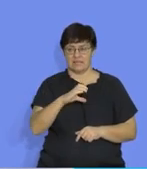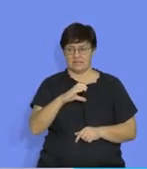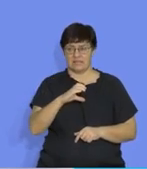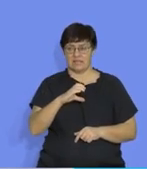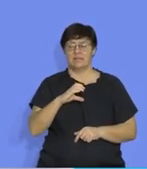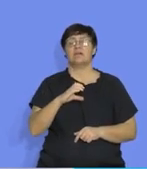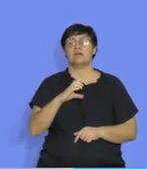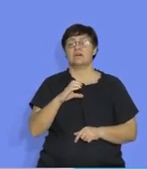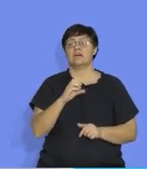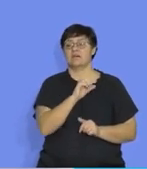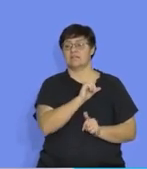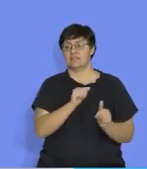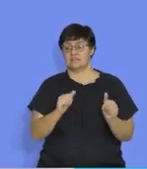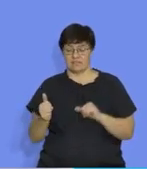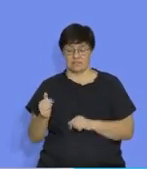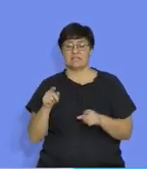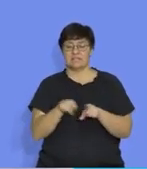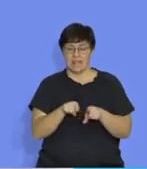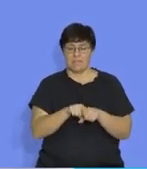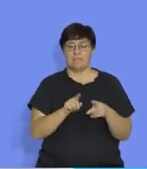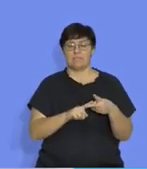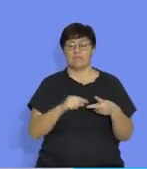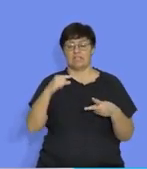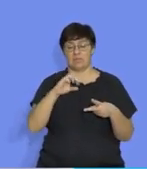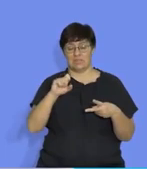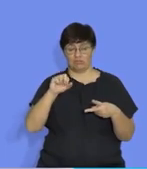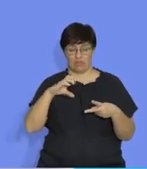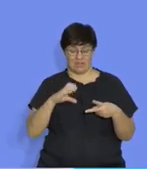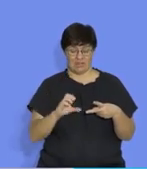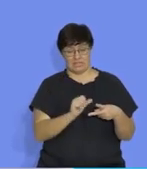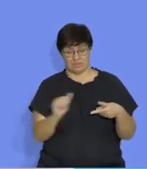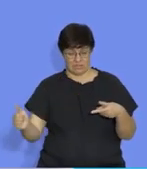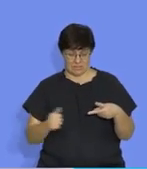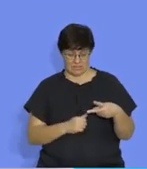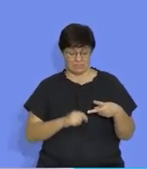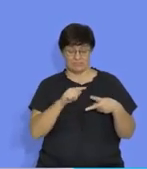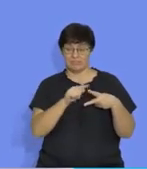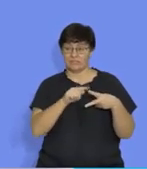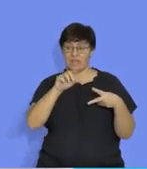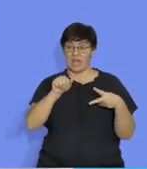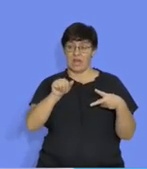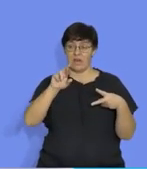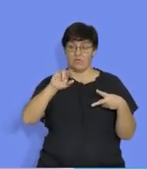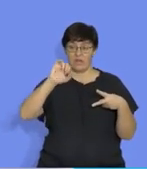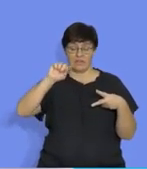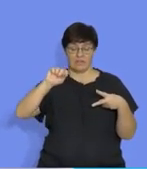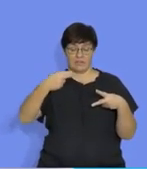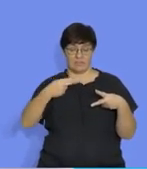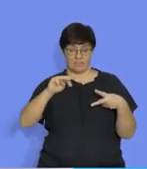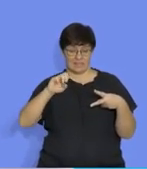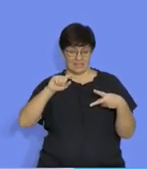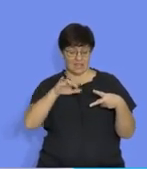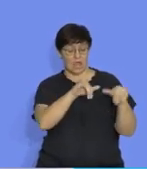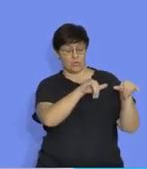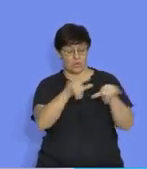well as geometric sequences. I'm going to ask you to remind yourself that an arithmetic sequence has a